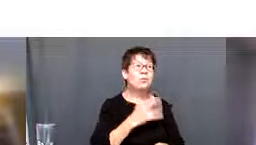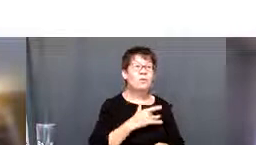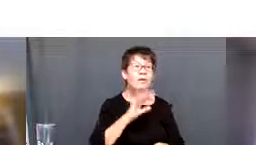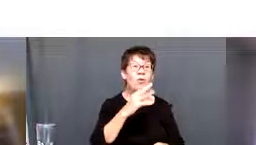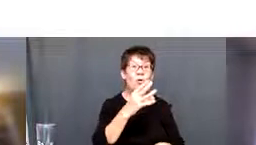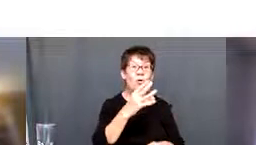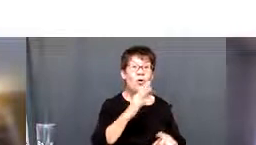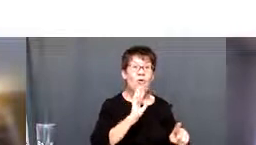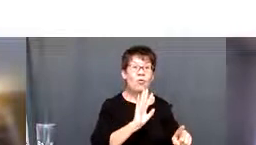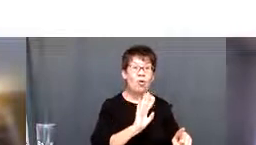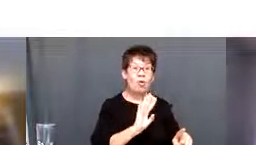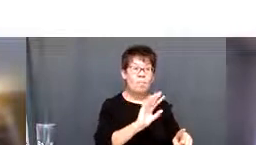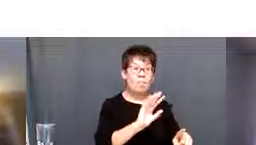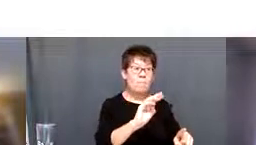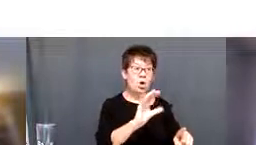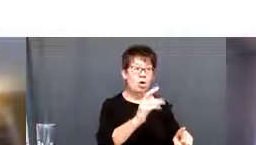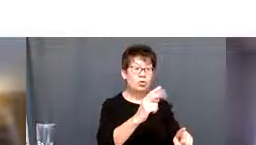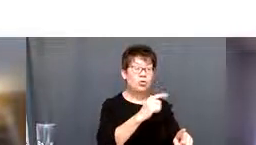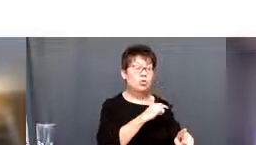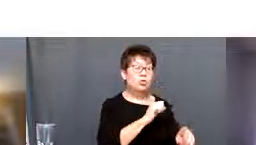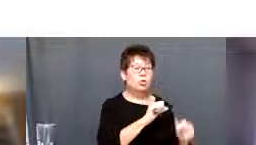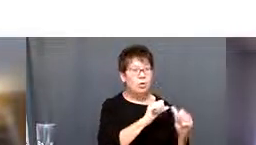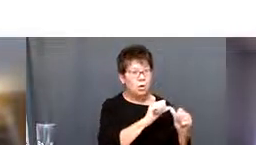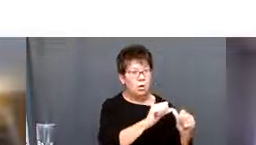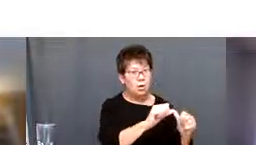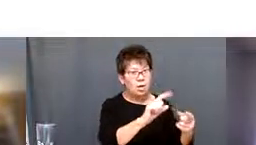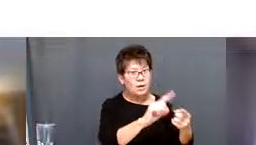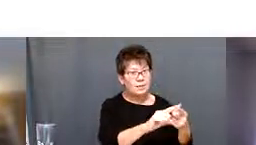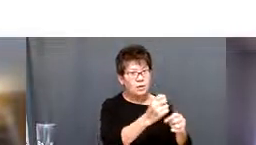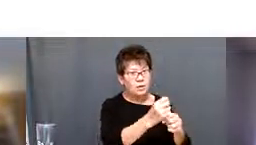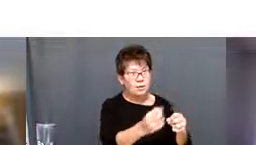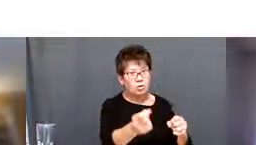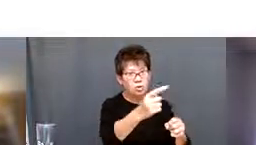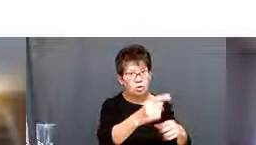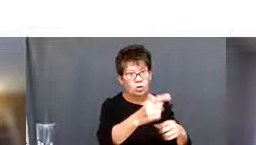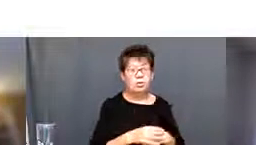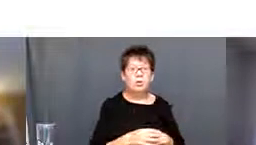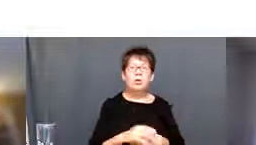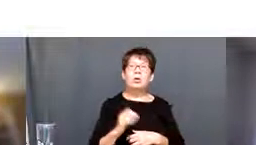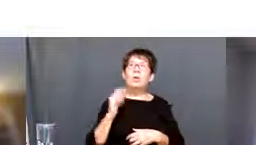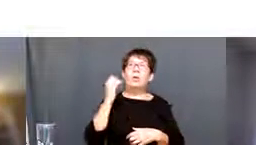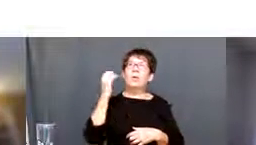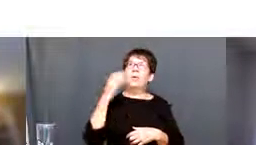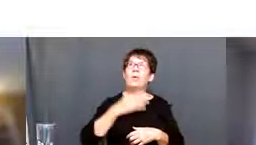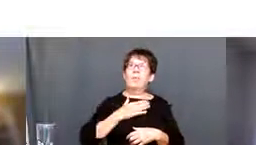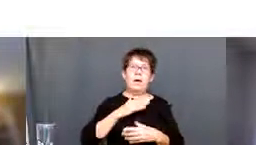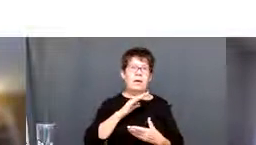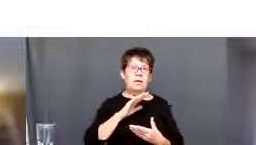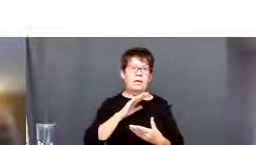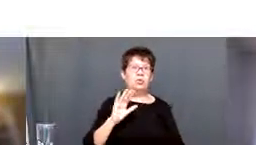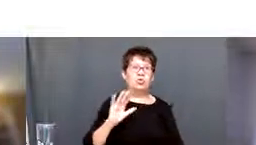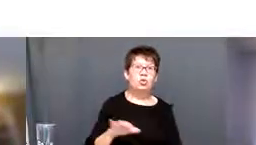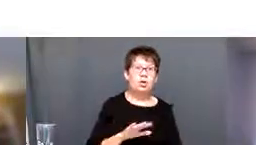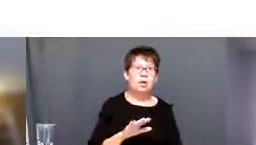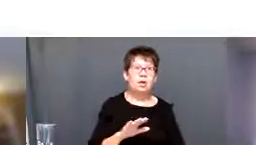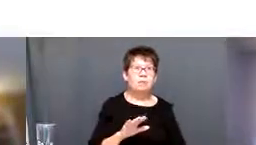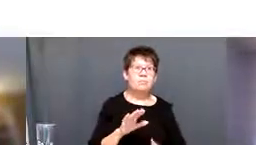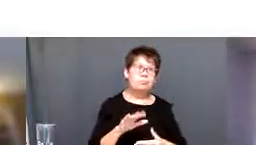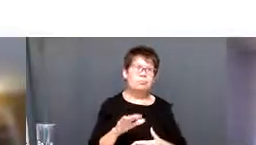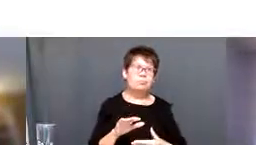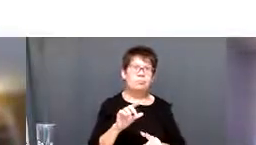to receive your services up until the start of the next school year. So for where my child goes to school, that was, I want to say,